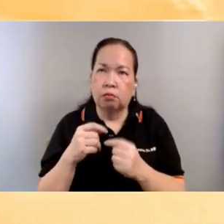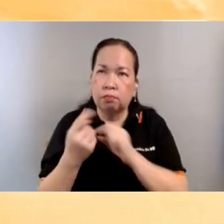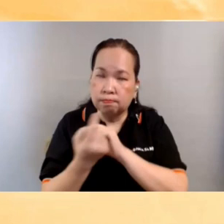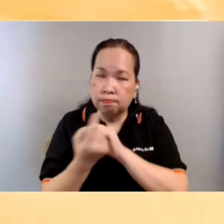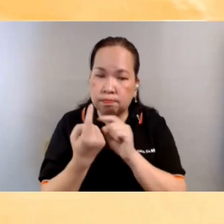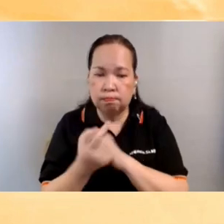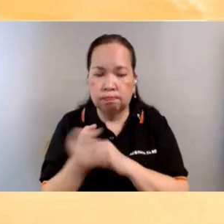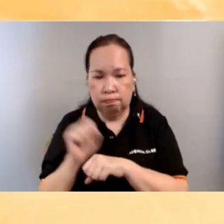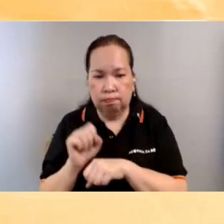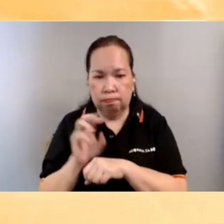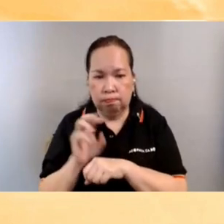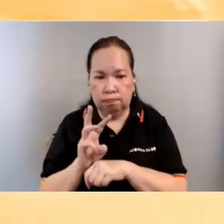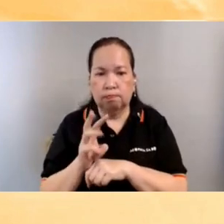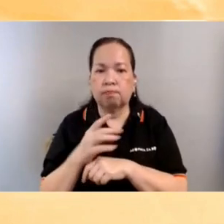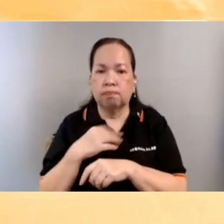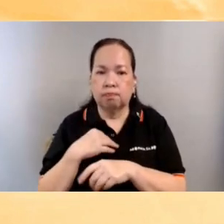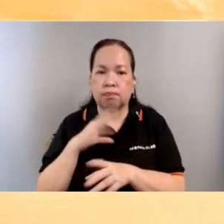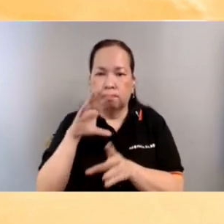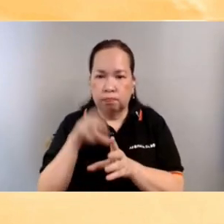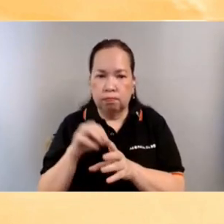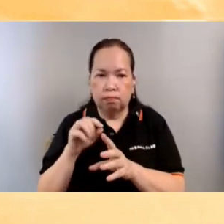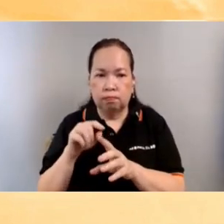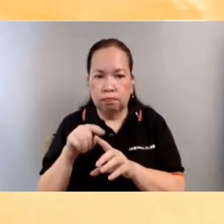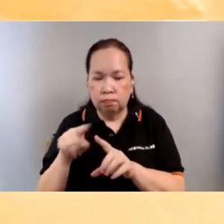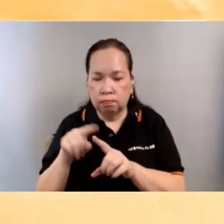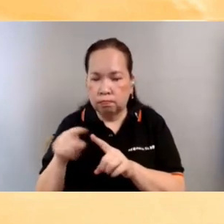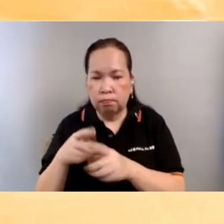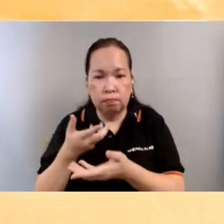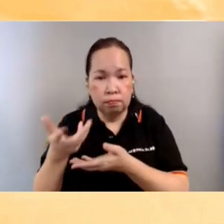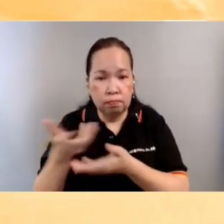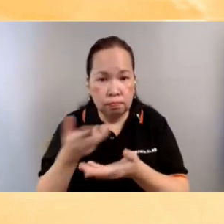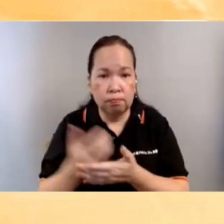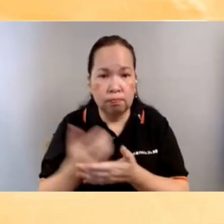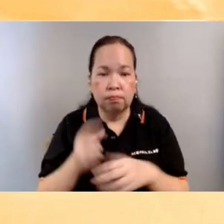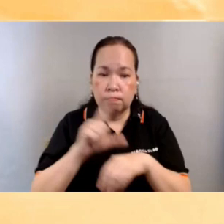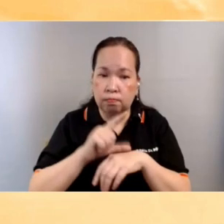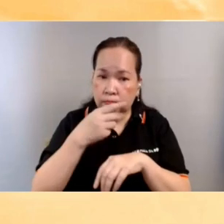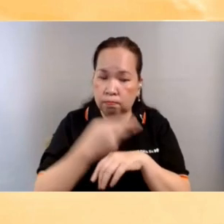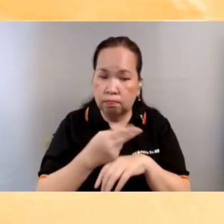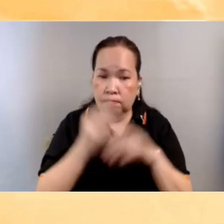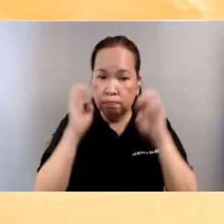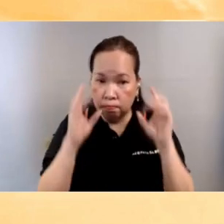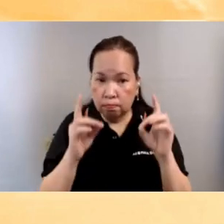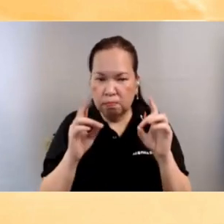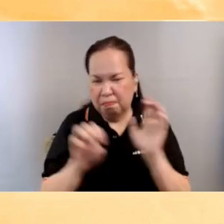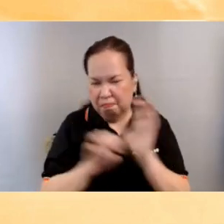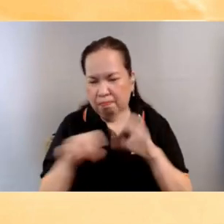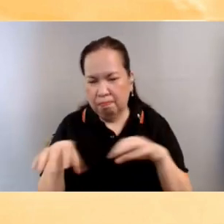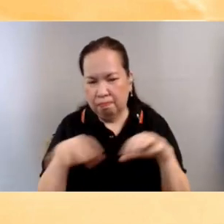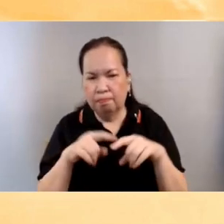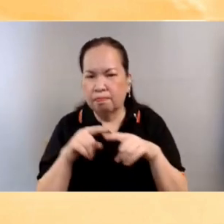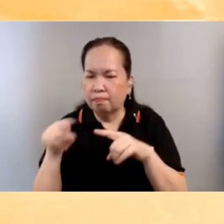I started joining different sessions and activities like livelihood education and formal school and a lot